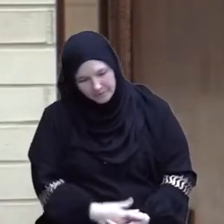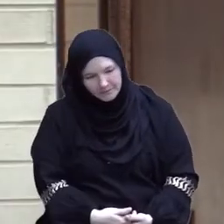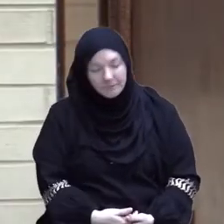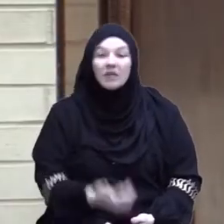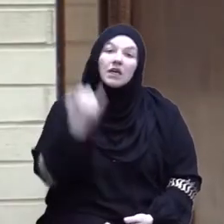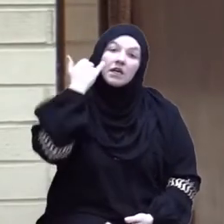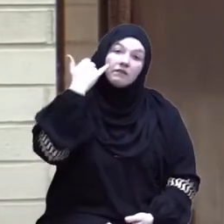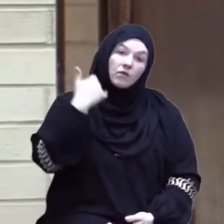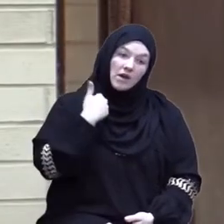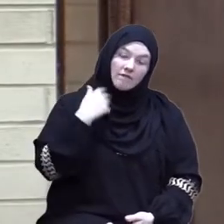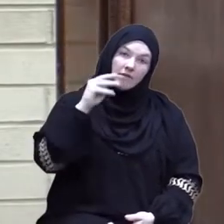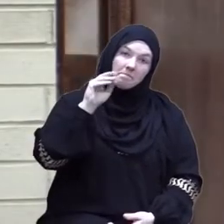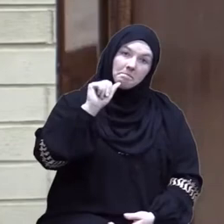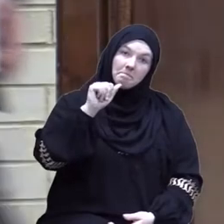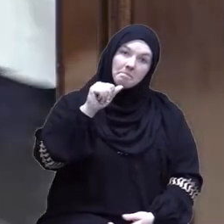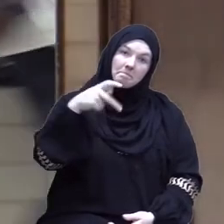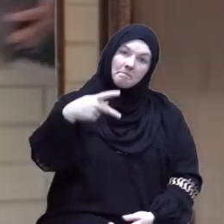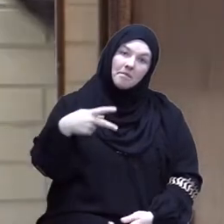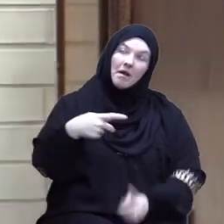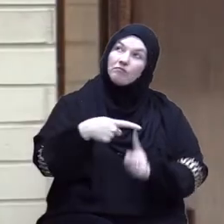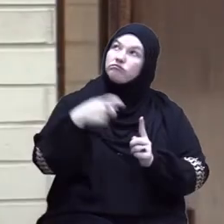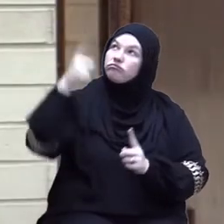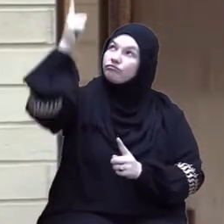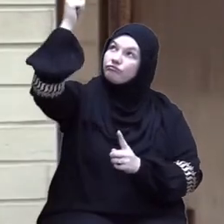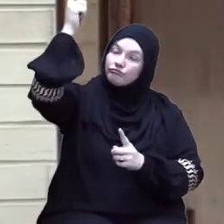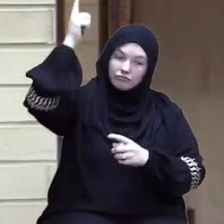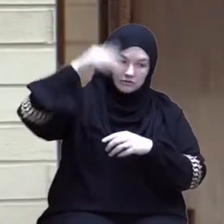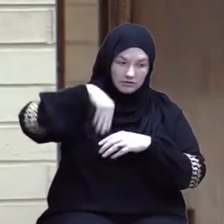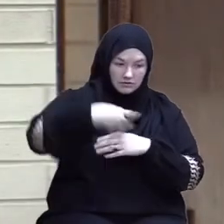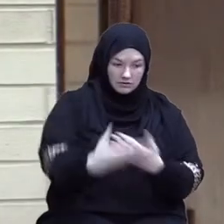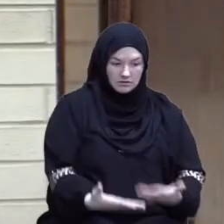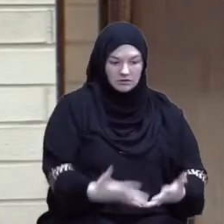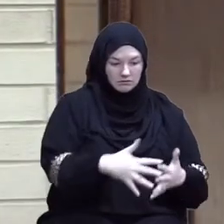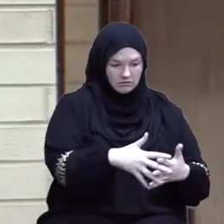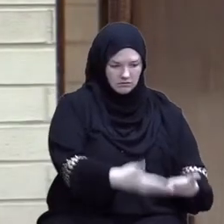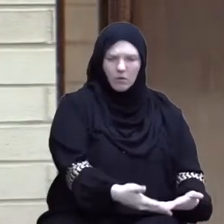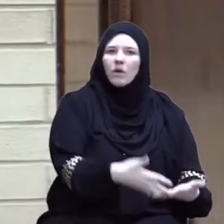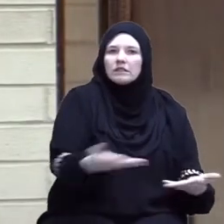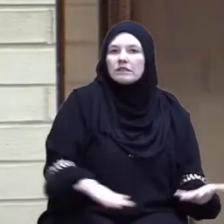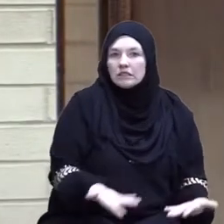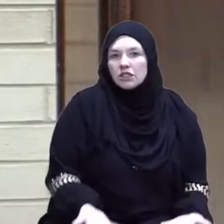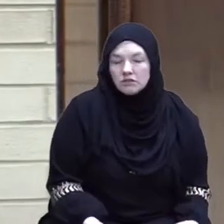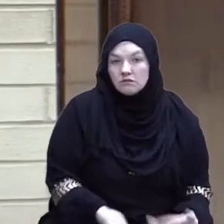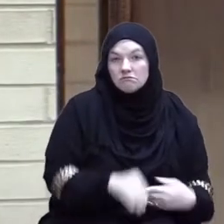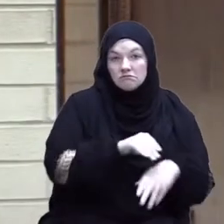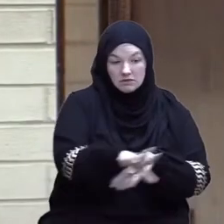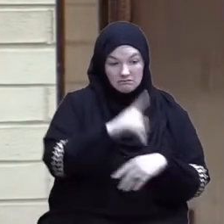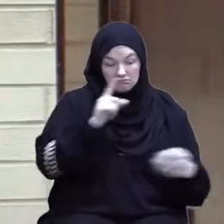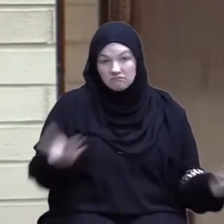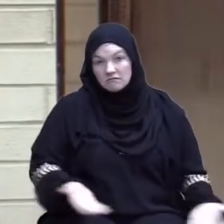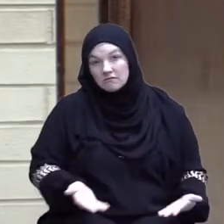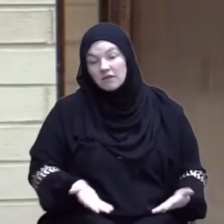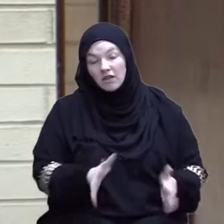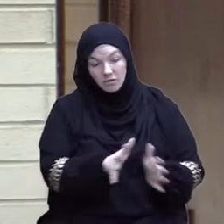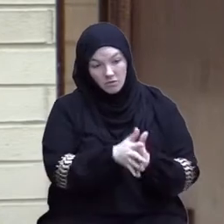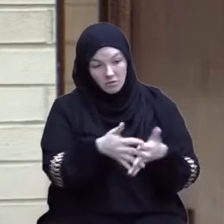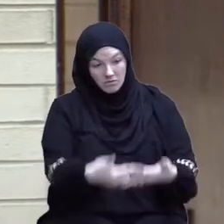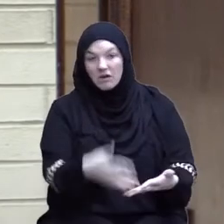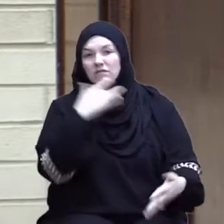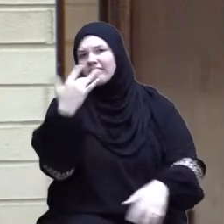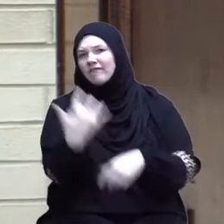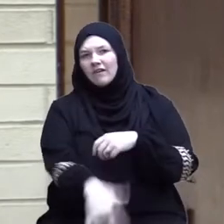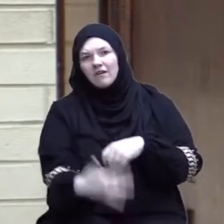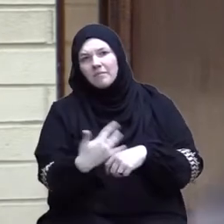If you have a map from the beginning of your journey, so the map is here, the guidance is here, and the book is